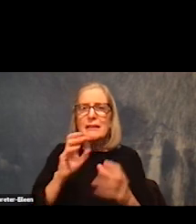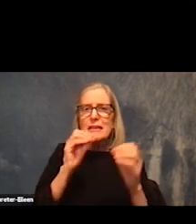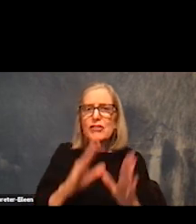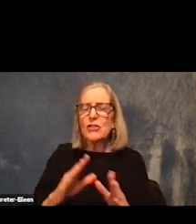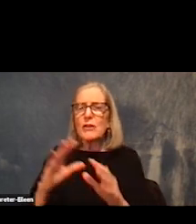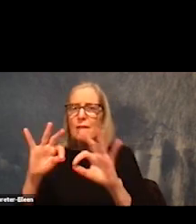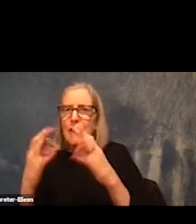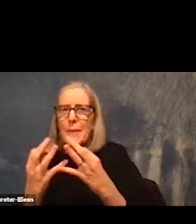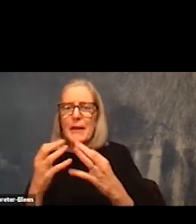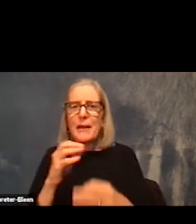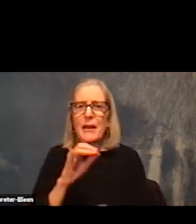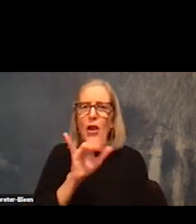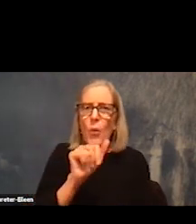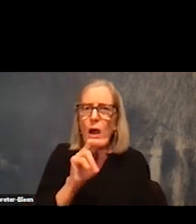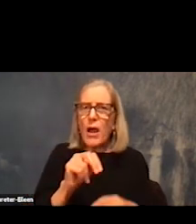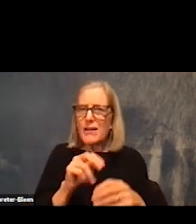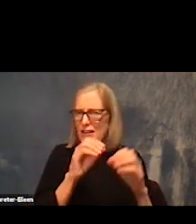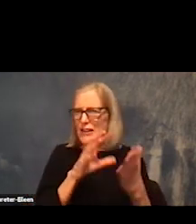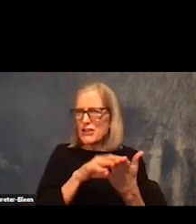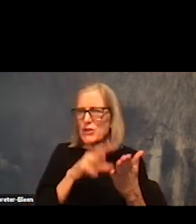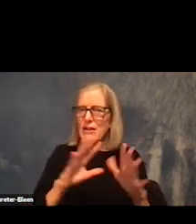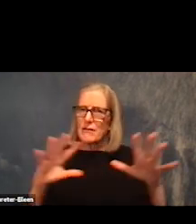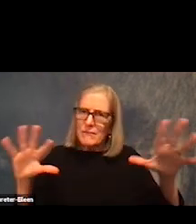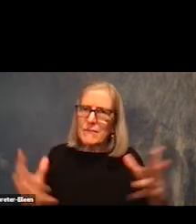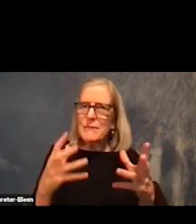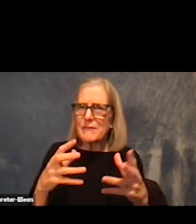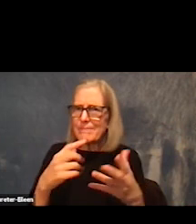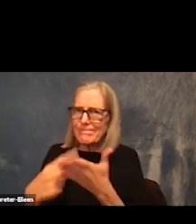seat for developing his self-determination skills.